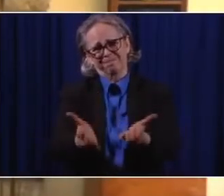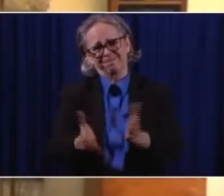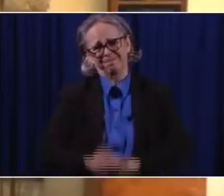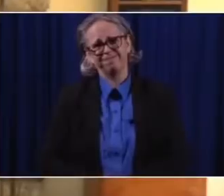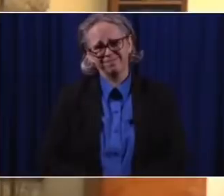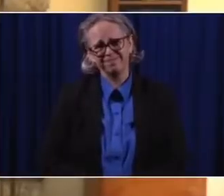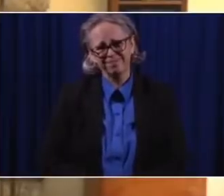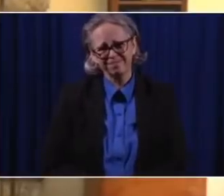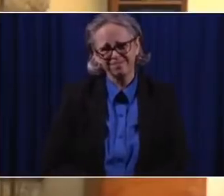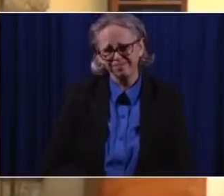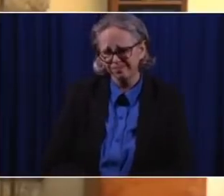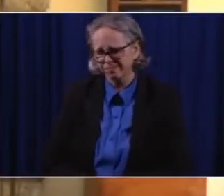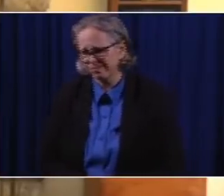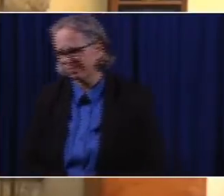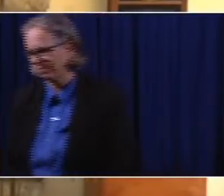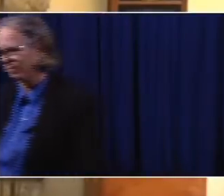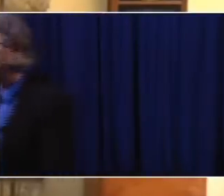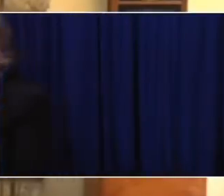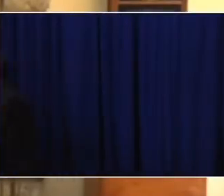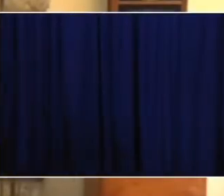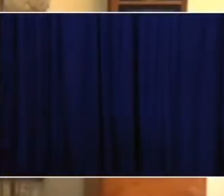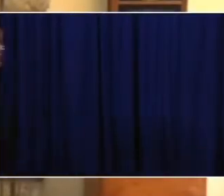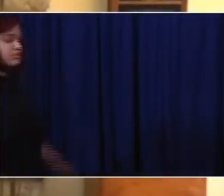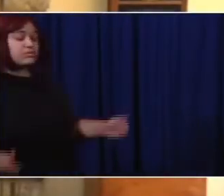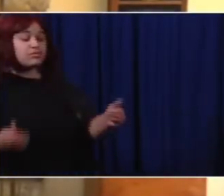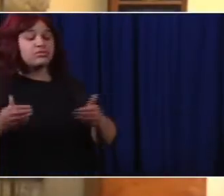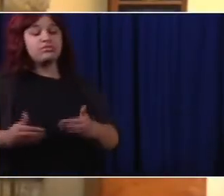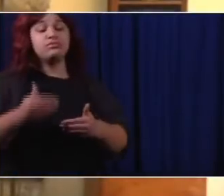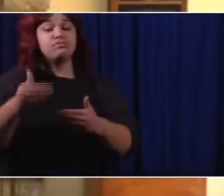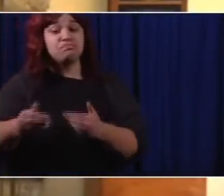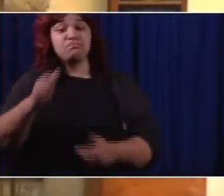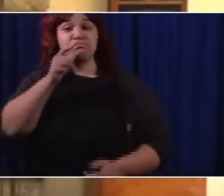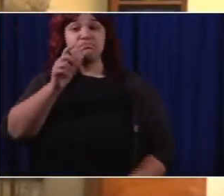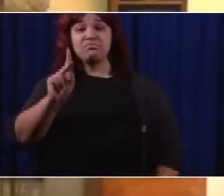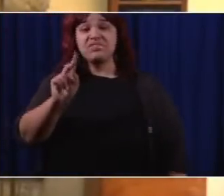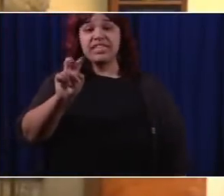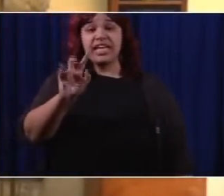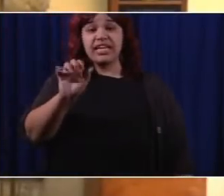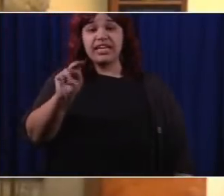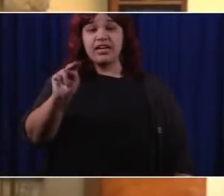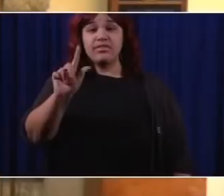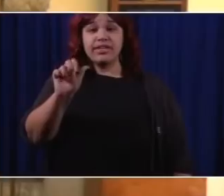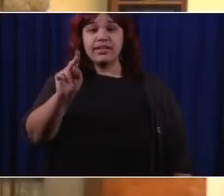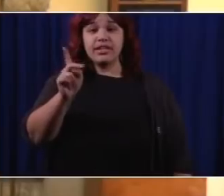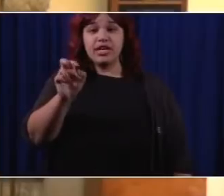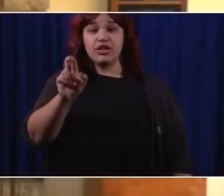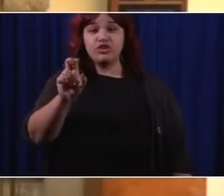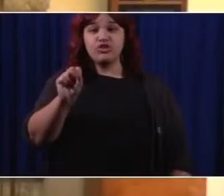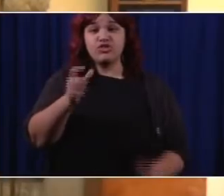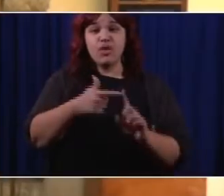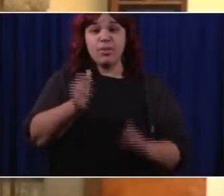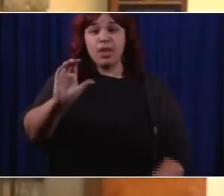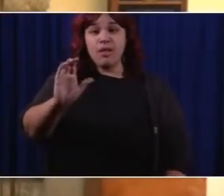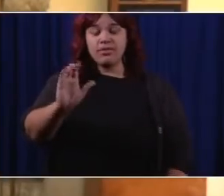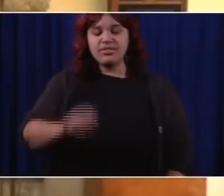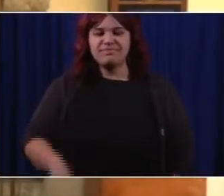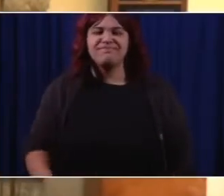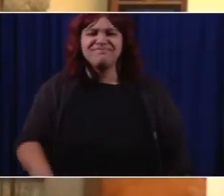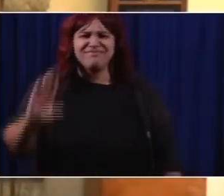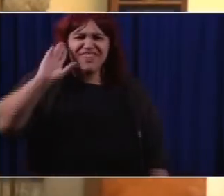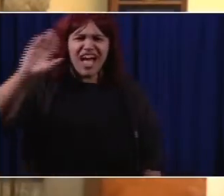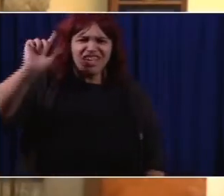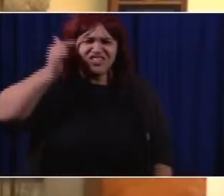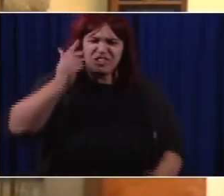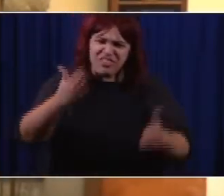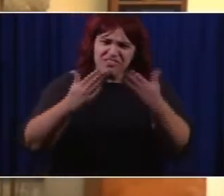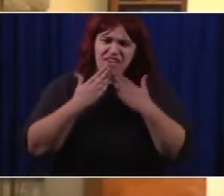question is from Kevin Landers at WBNS in Columbus. Hello, Governor. Kevin. Thank you for for doing